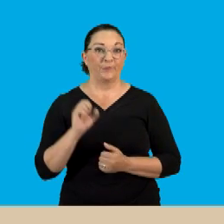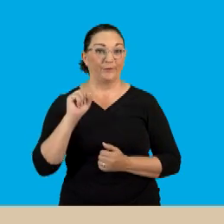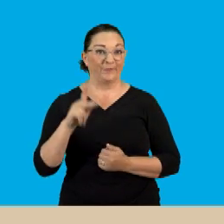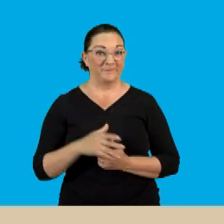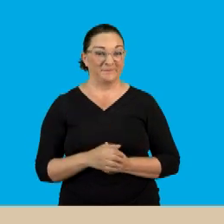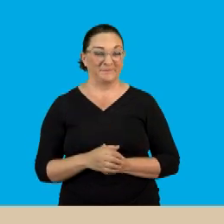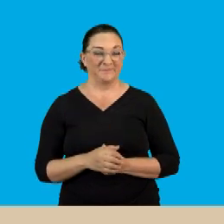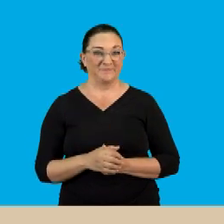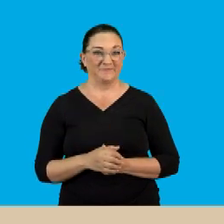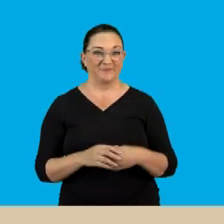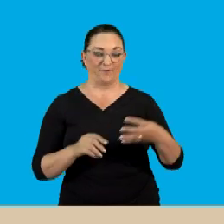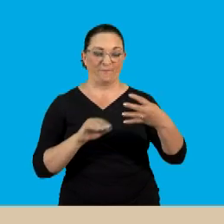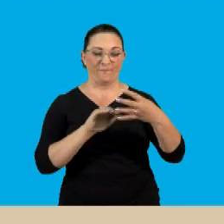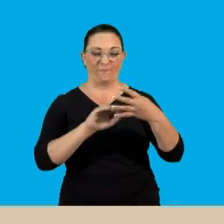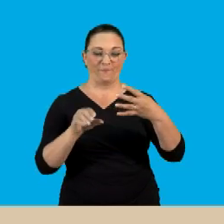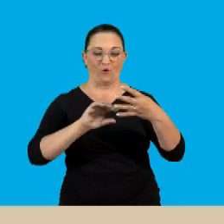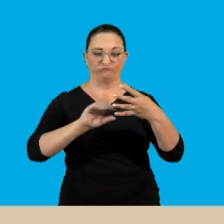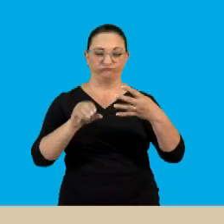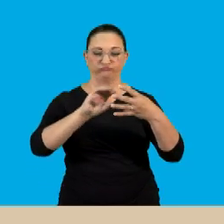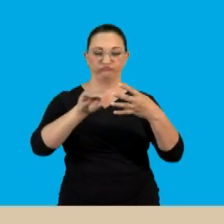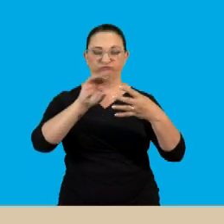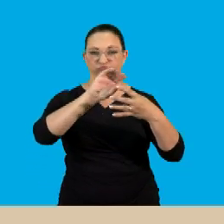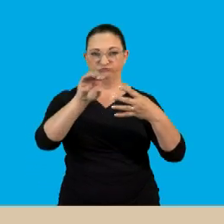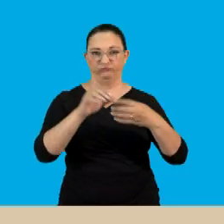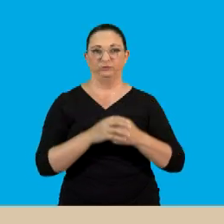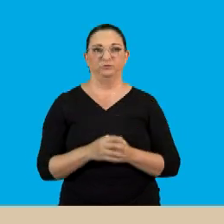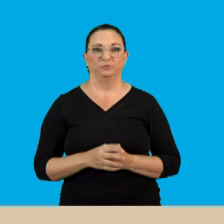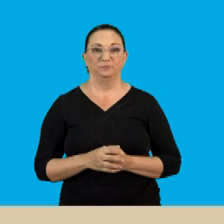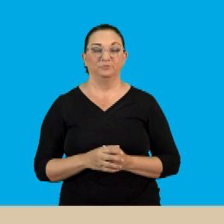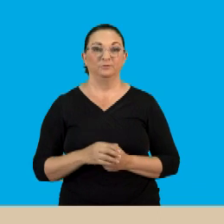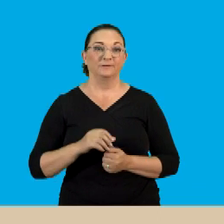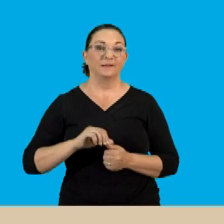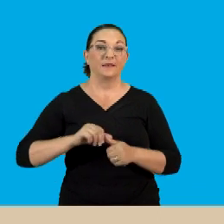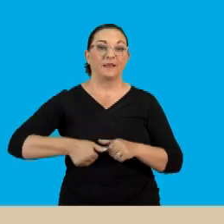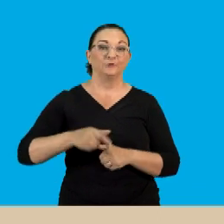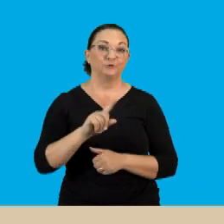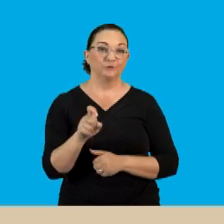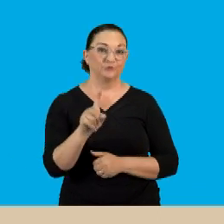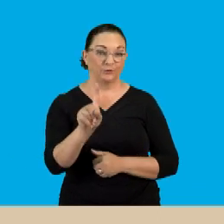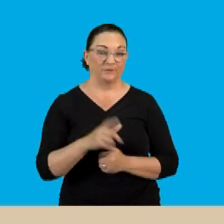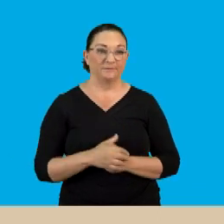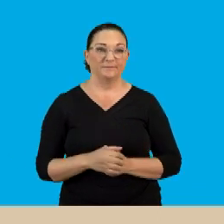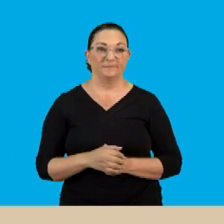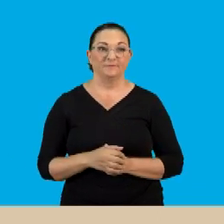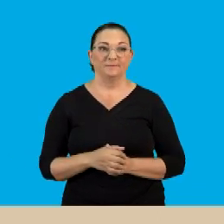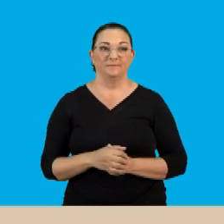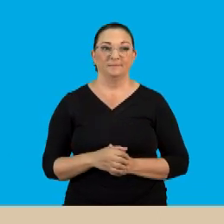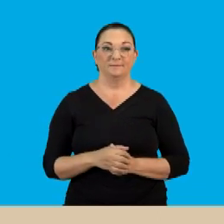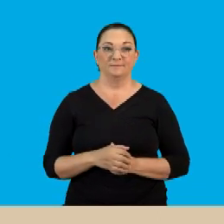Okay. Now, these are the 4 layers of the atmosphere. Now, let's look at the next question, which is question